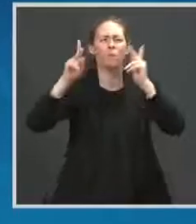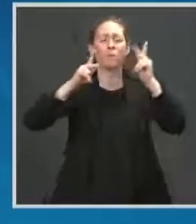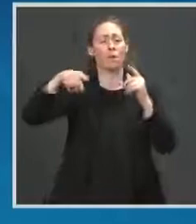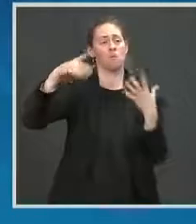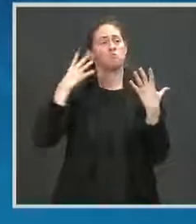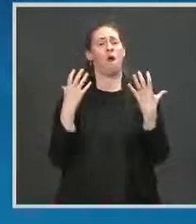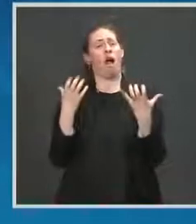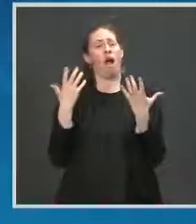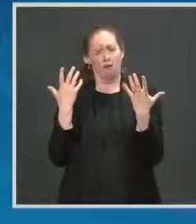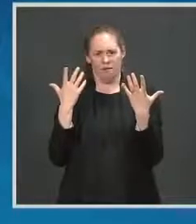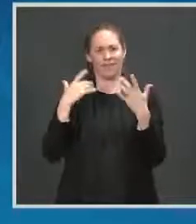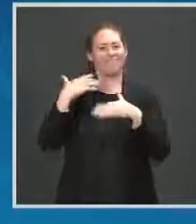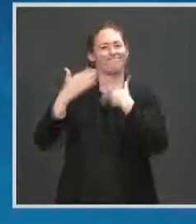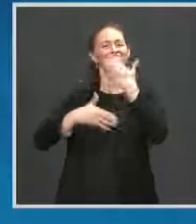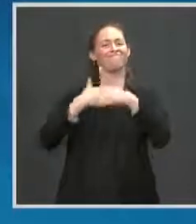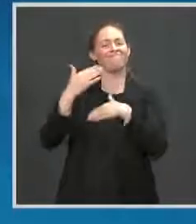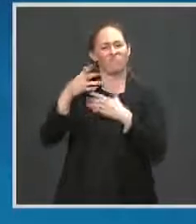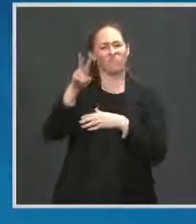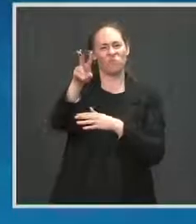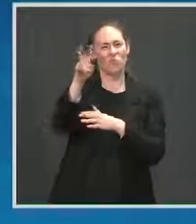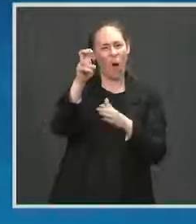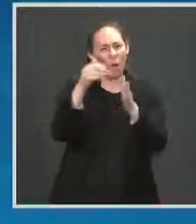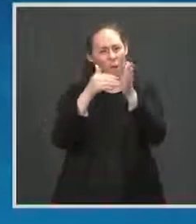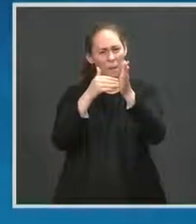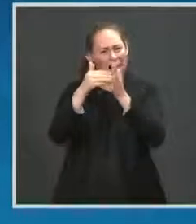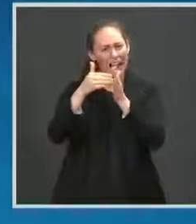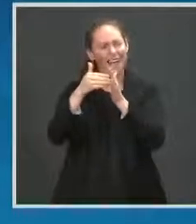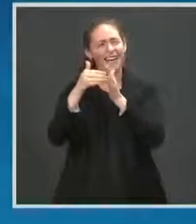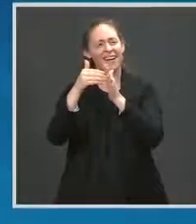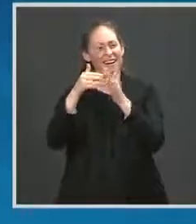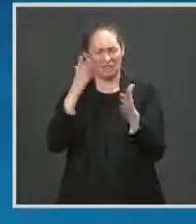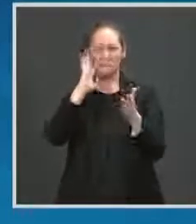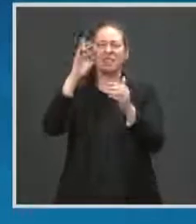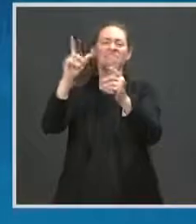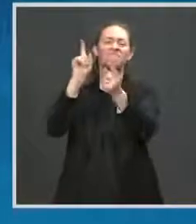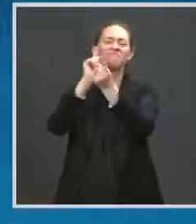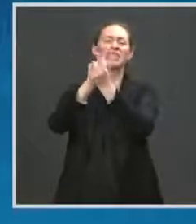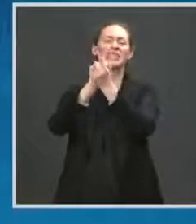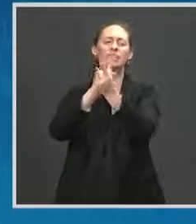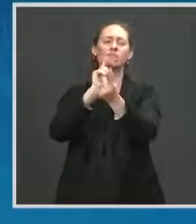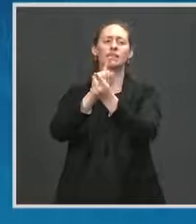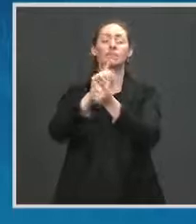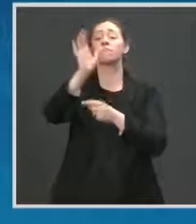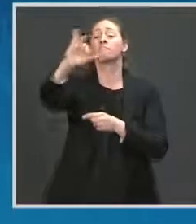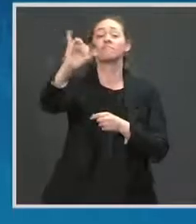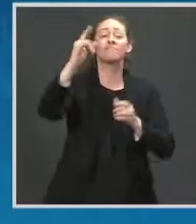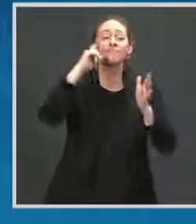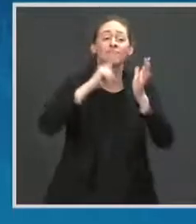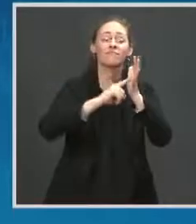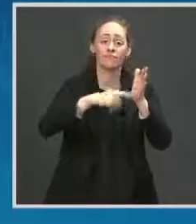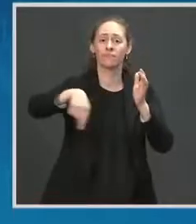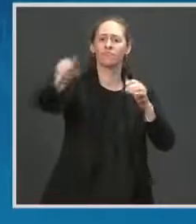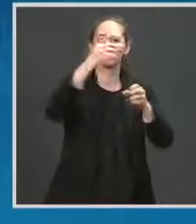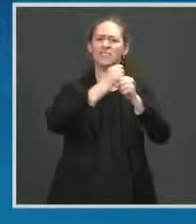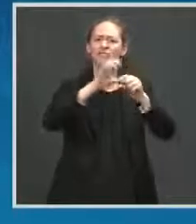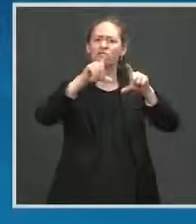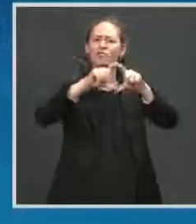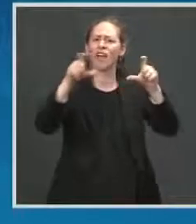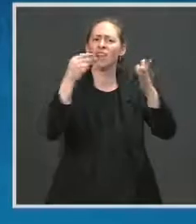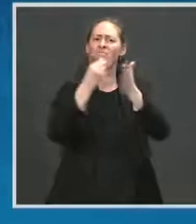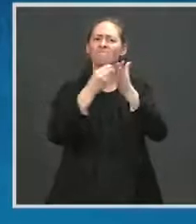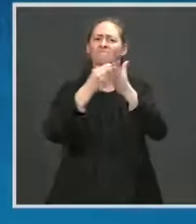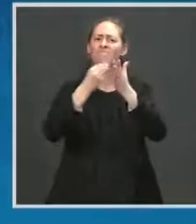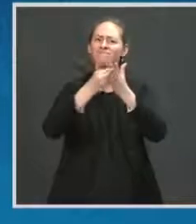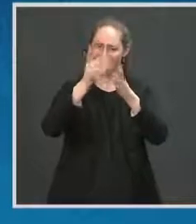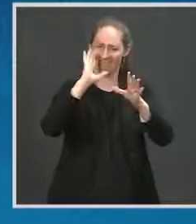200 million. We made a commitment to get checks directly to the American people. And to date,